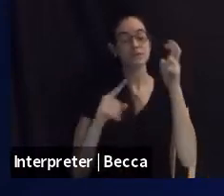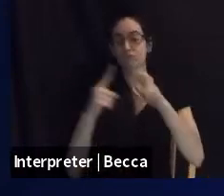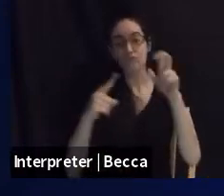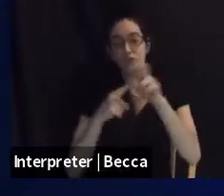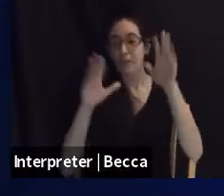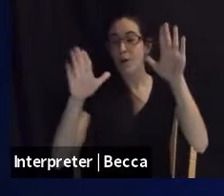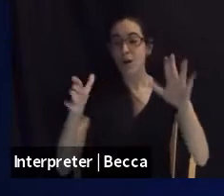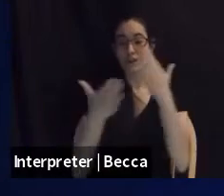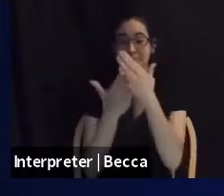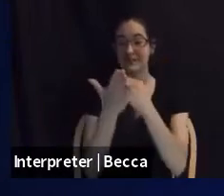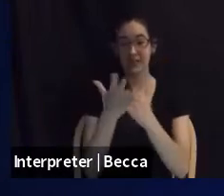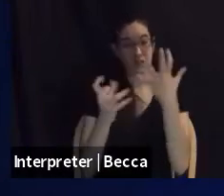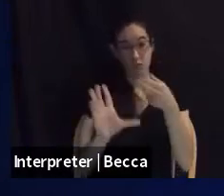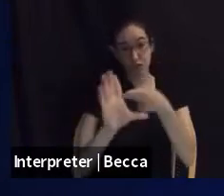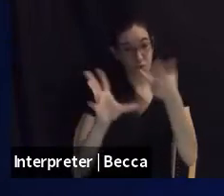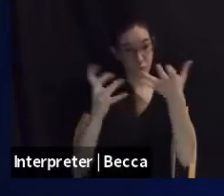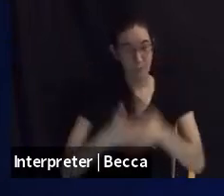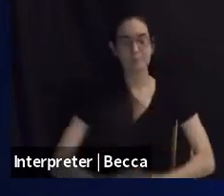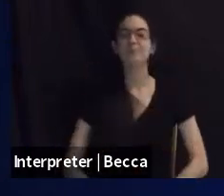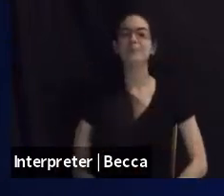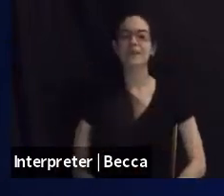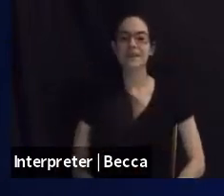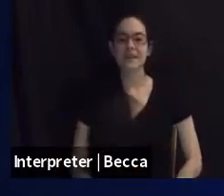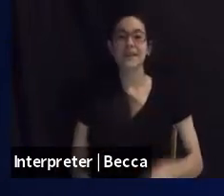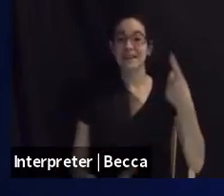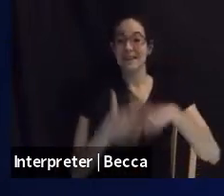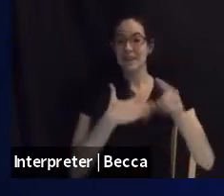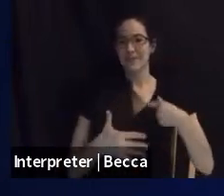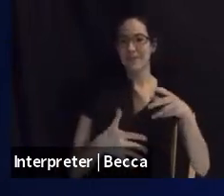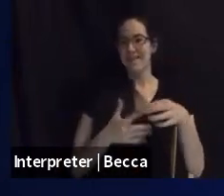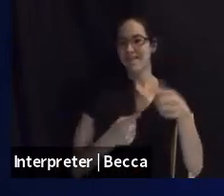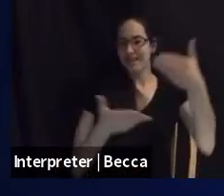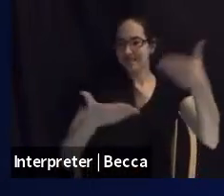next week and the weeks to come. It's going to be exciting. You don't want to miss out. But